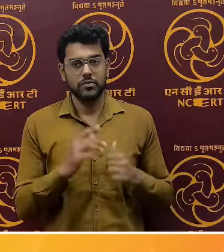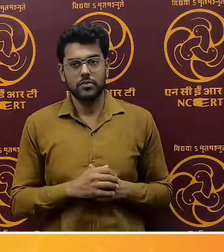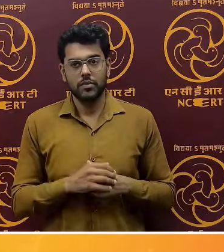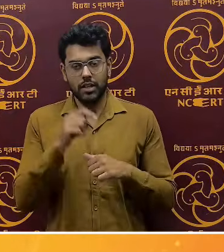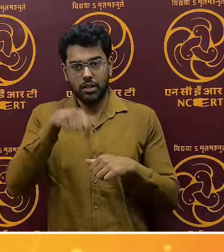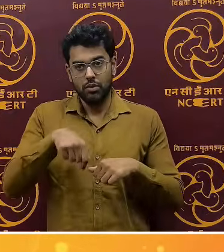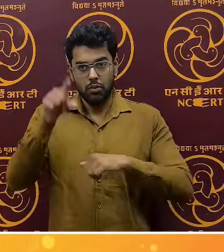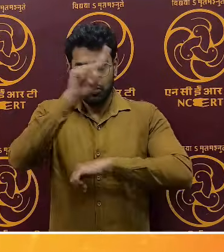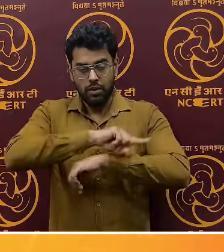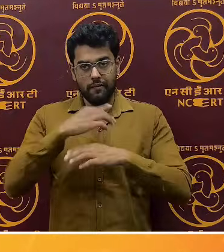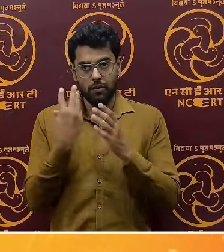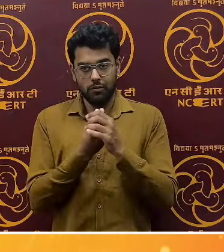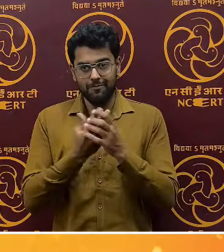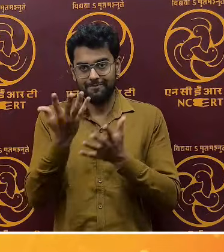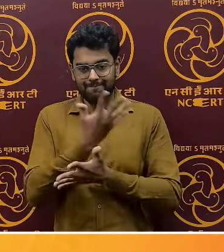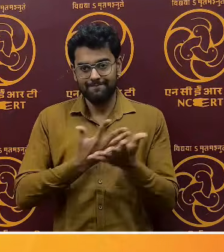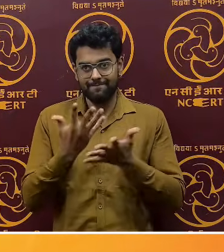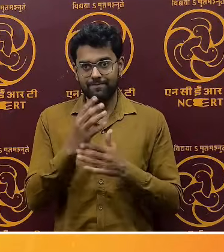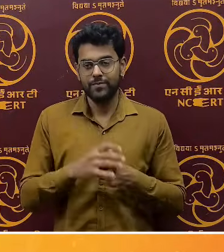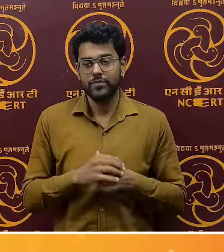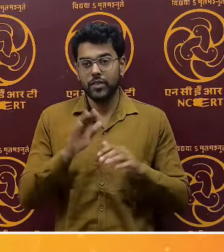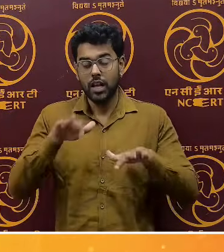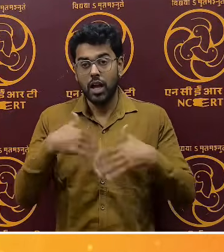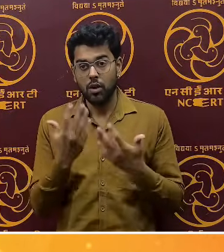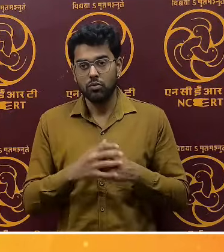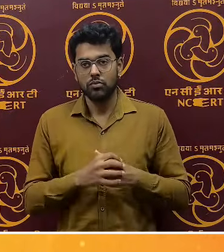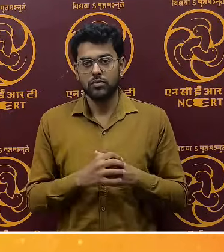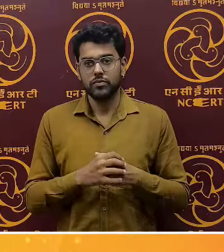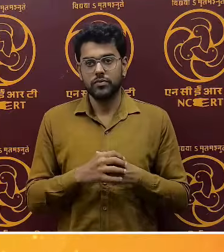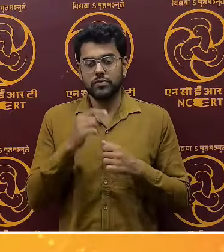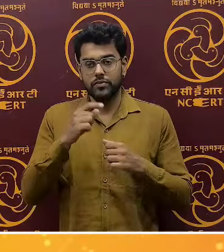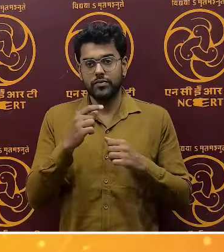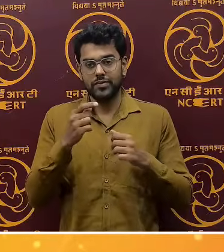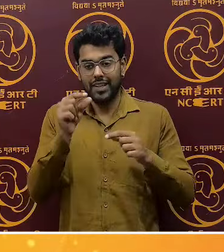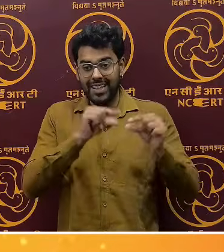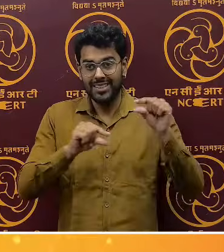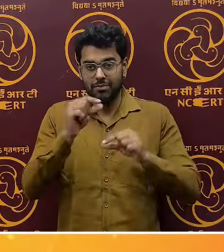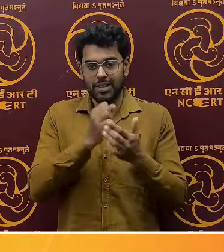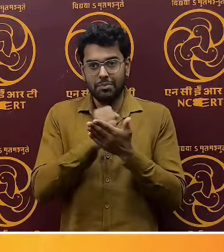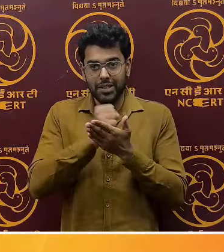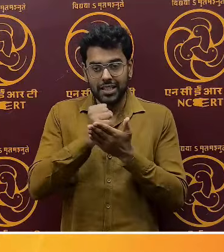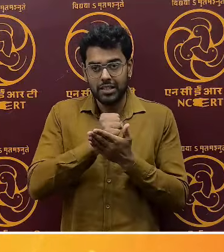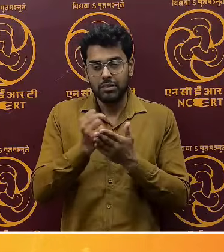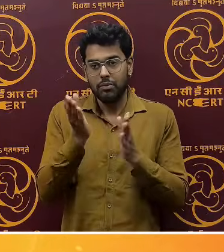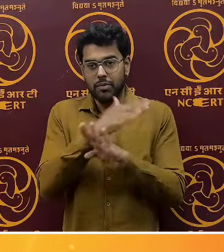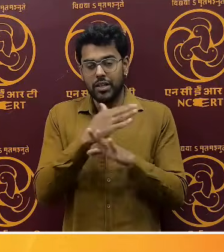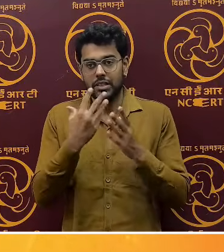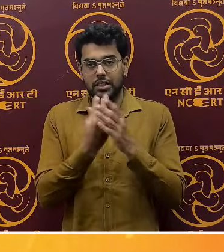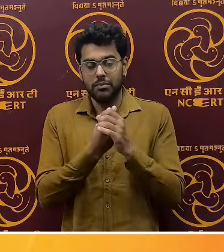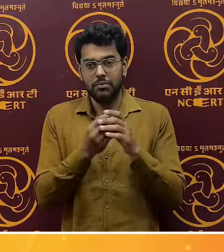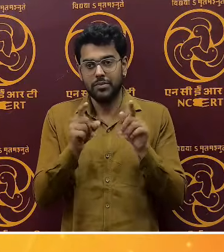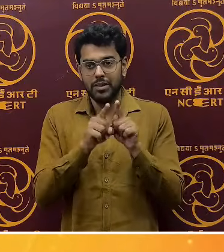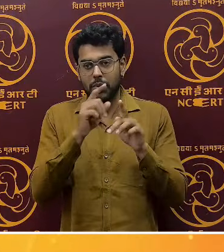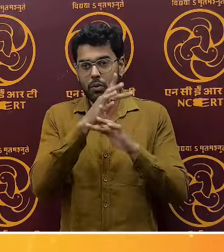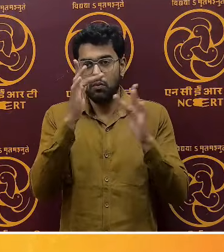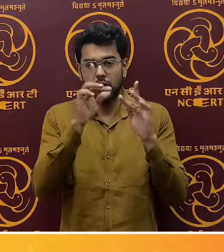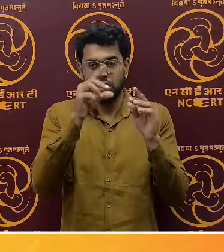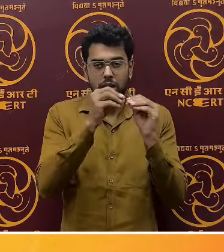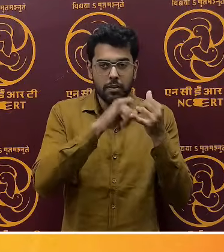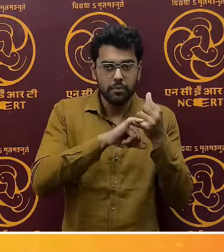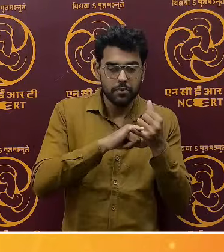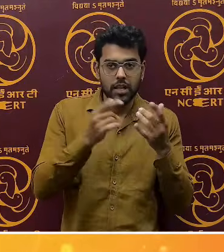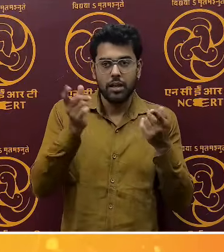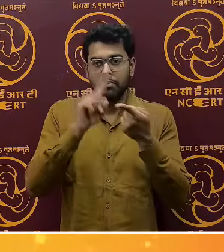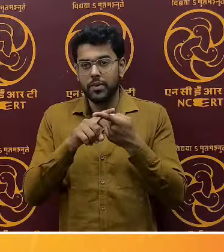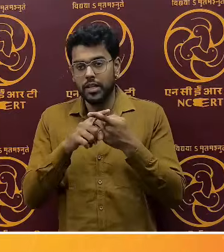Today we will be discussing about how to reach to the experiment. We were earlier going through the virtual labs vertical